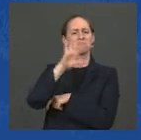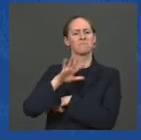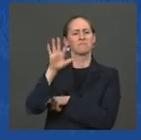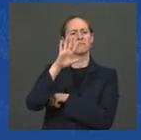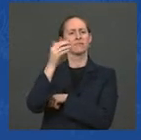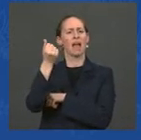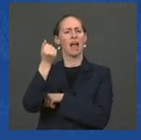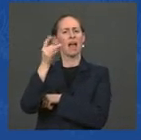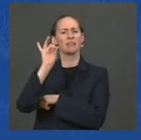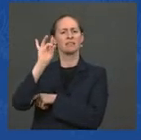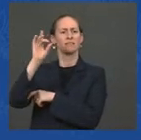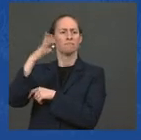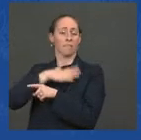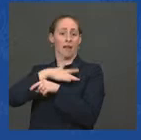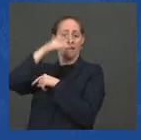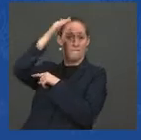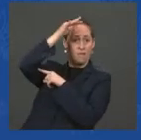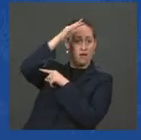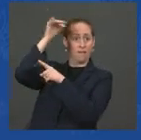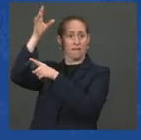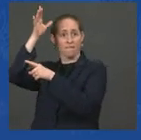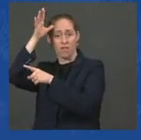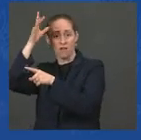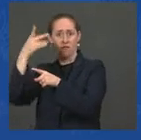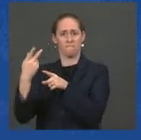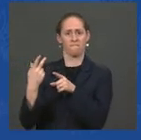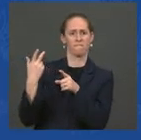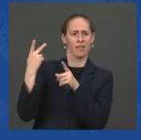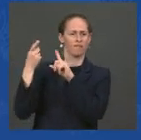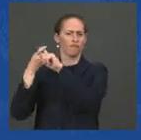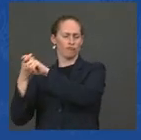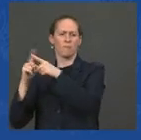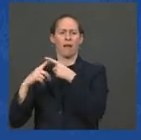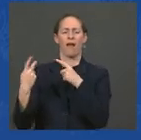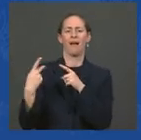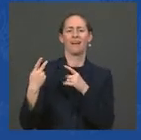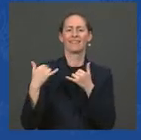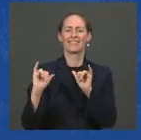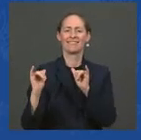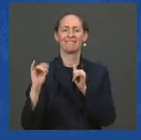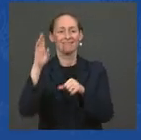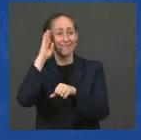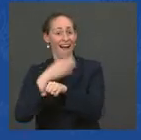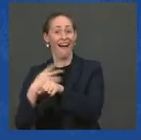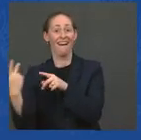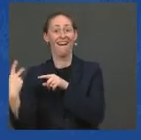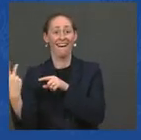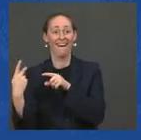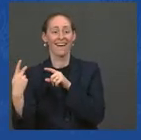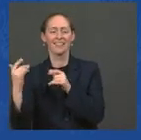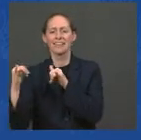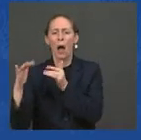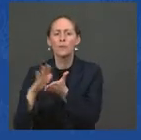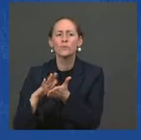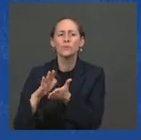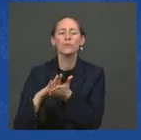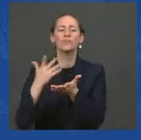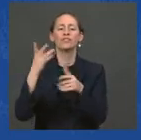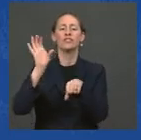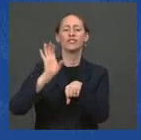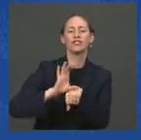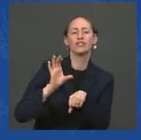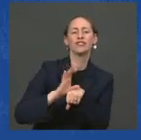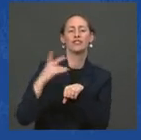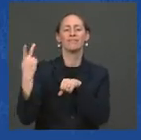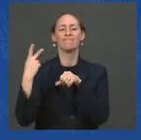like a continuum going down here. But I just want you to know, we went to the same schools, same parish, just a few